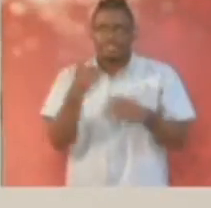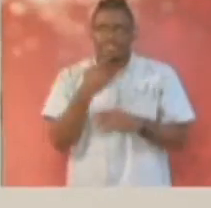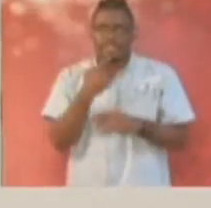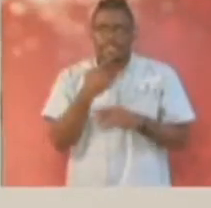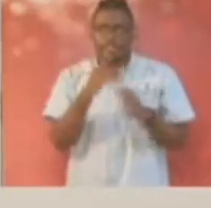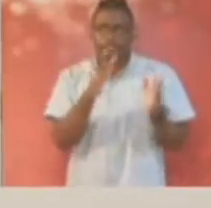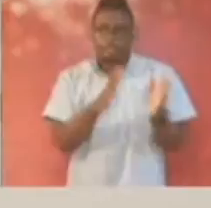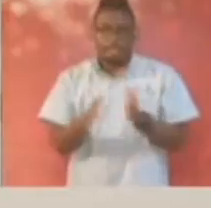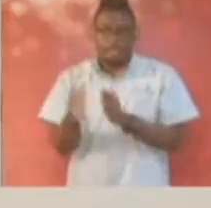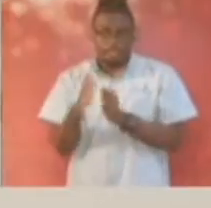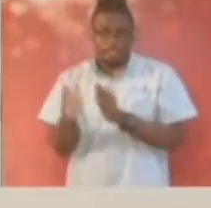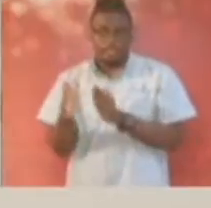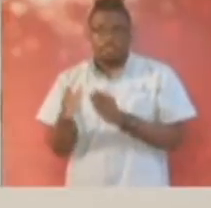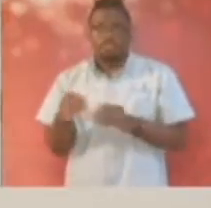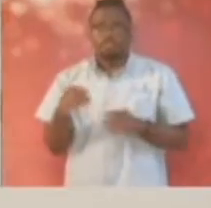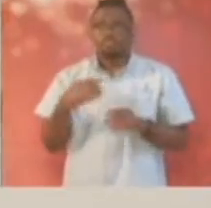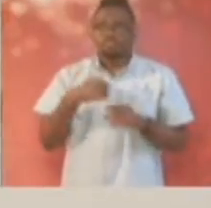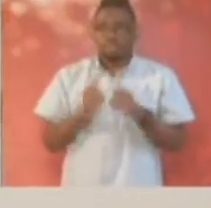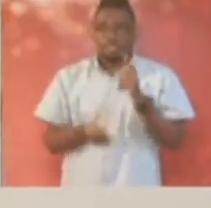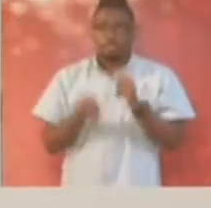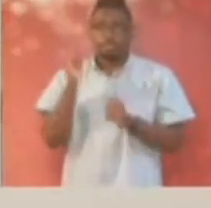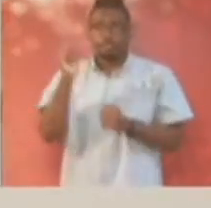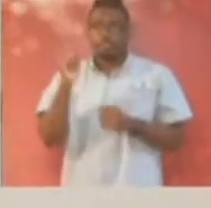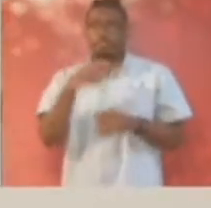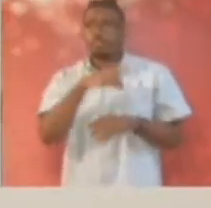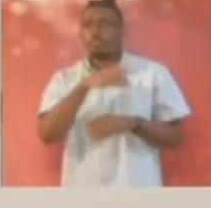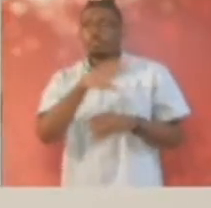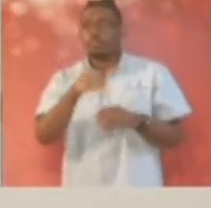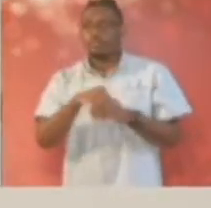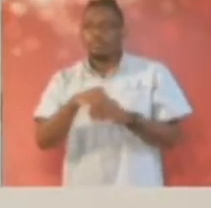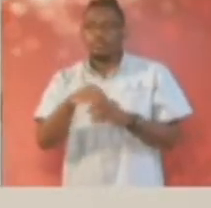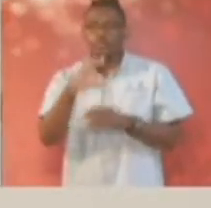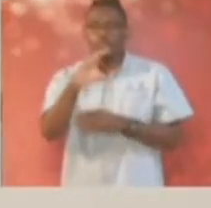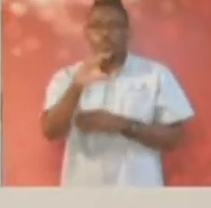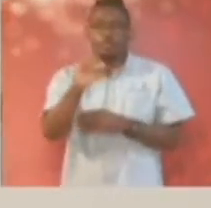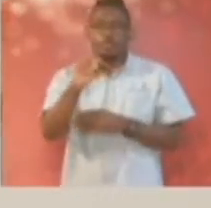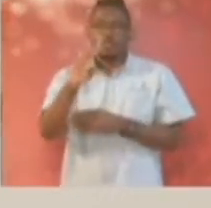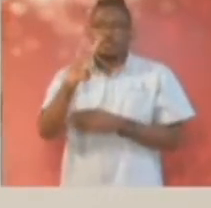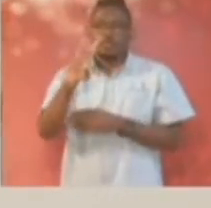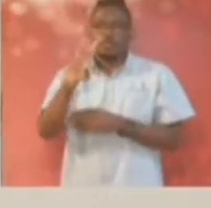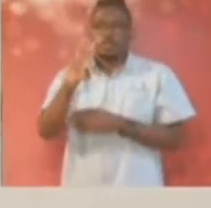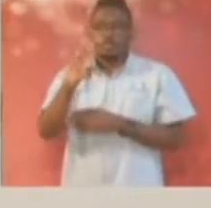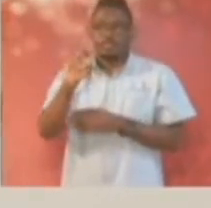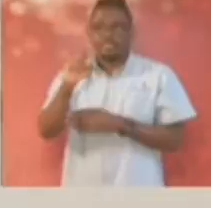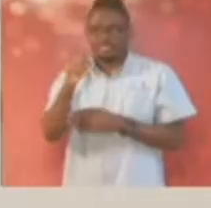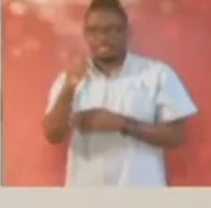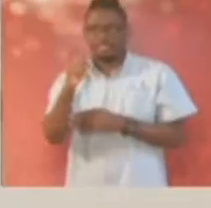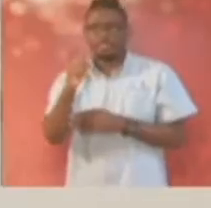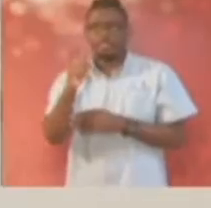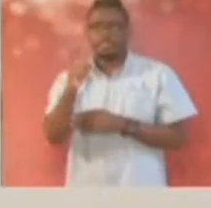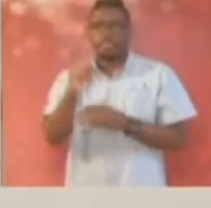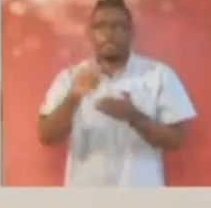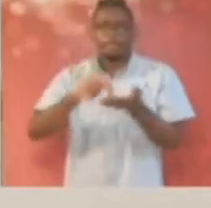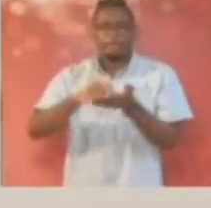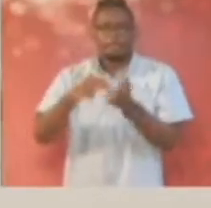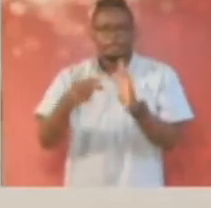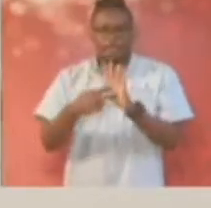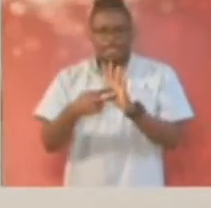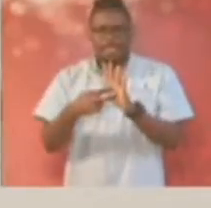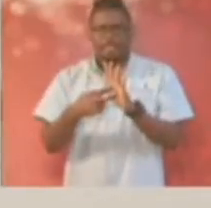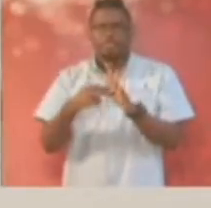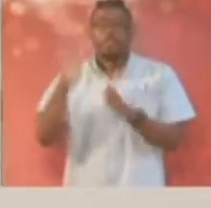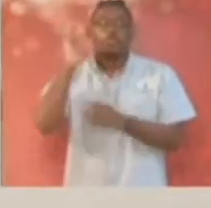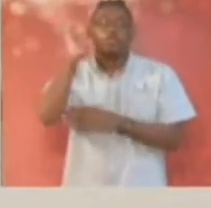part of a facility called the COVAX facility, which gives us a seat at the table, access